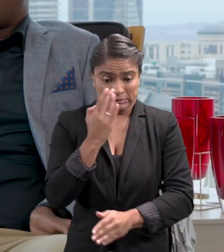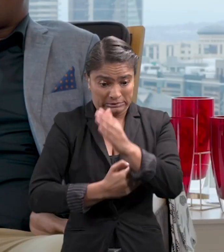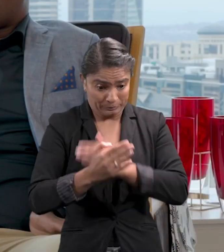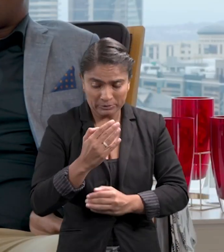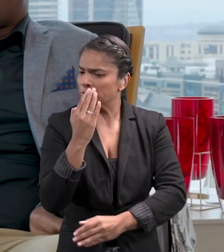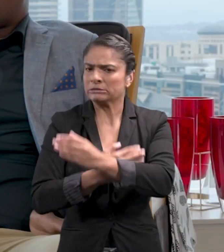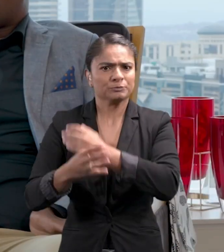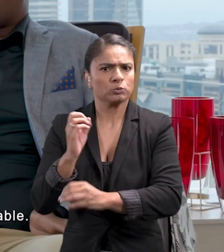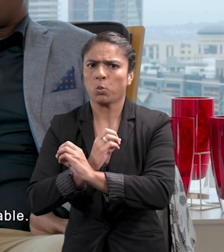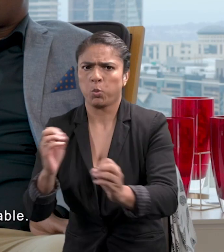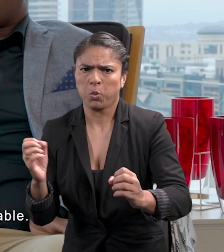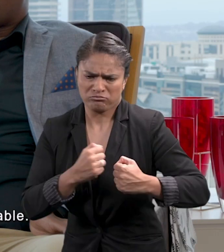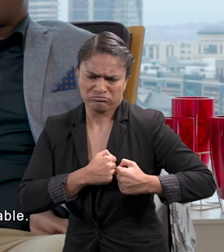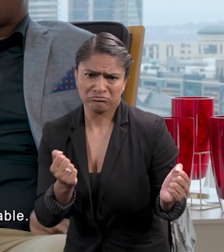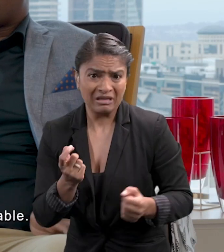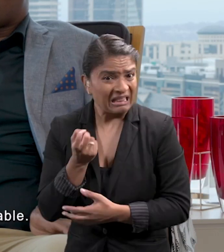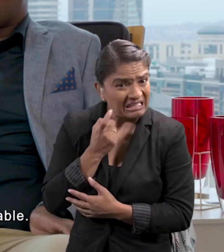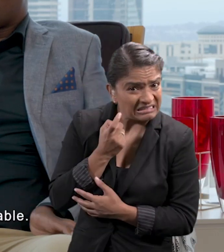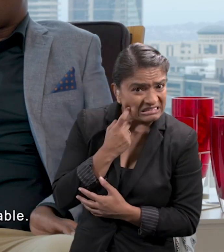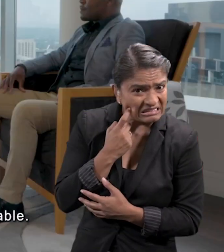Don't I have a disability? And when is it